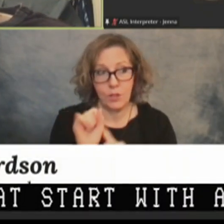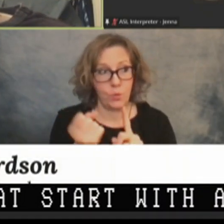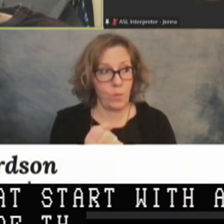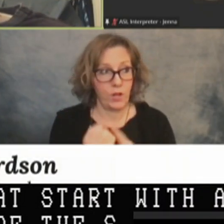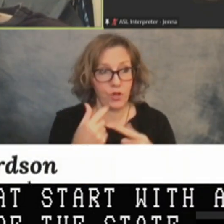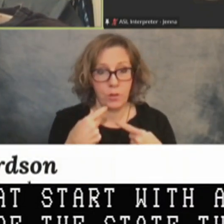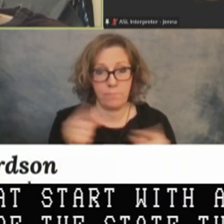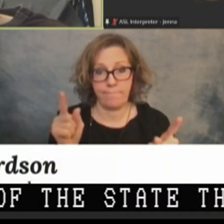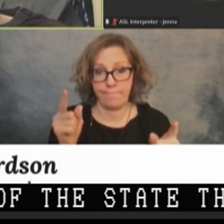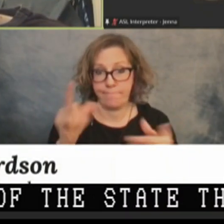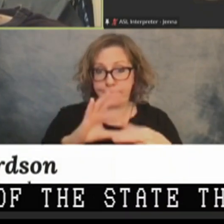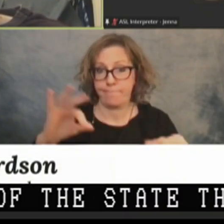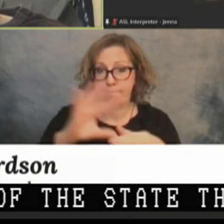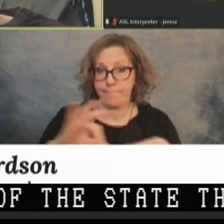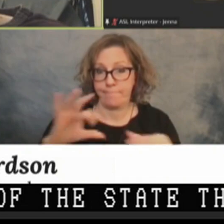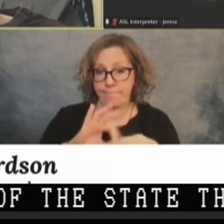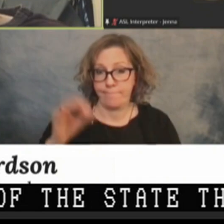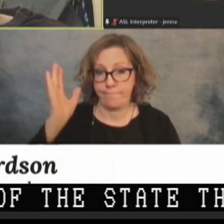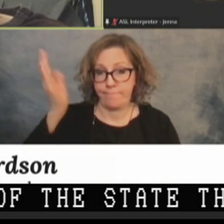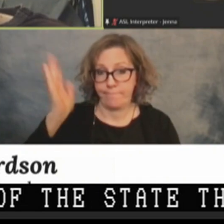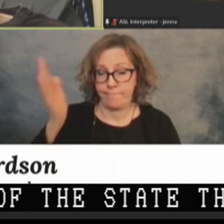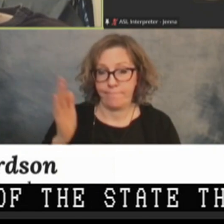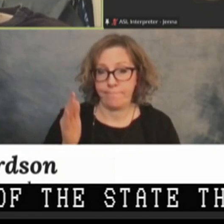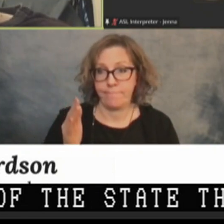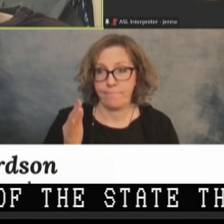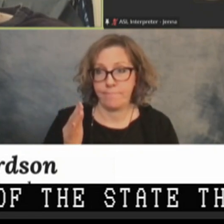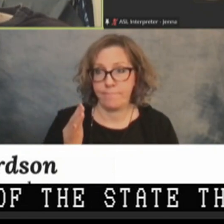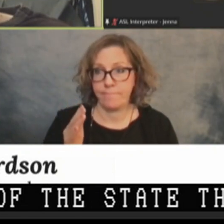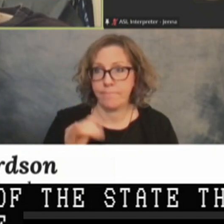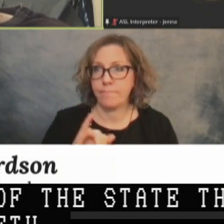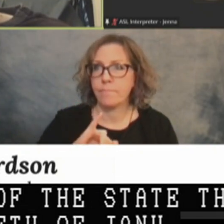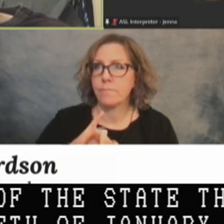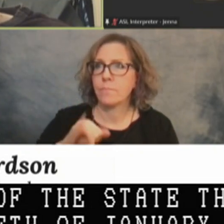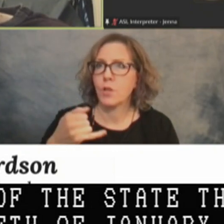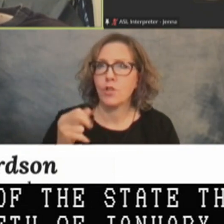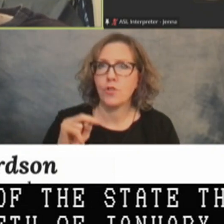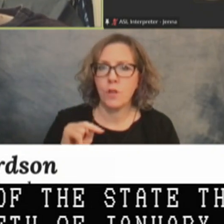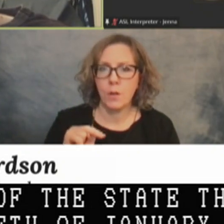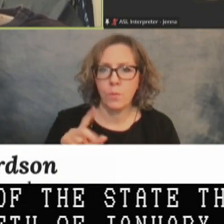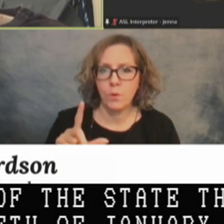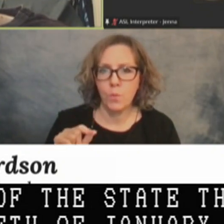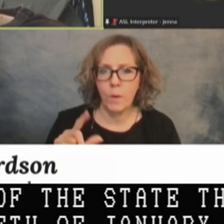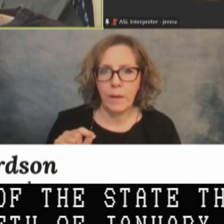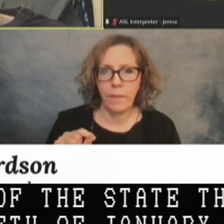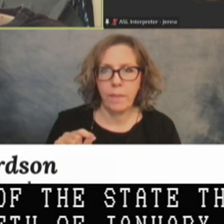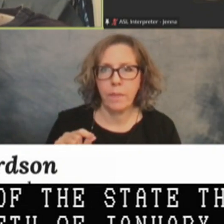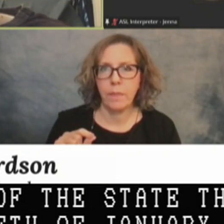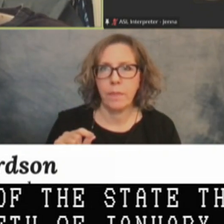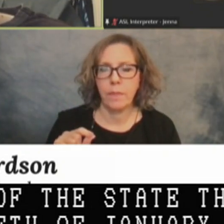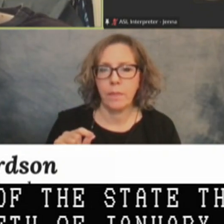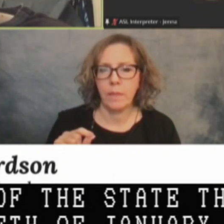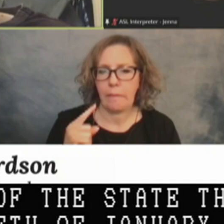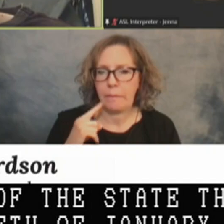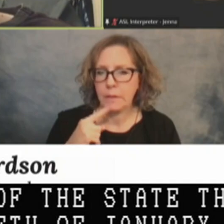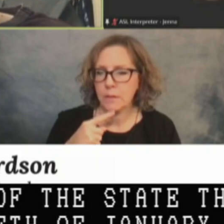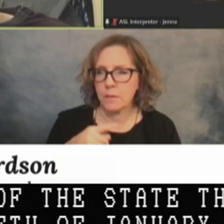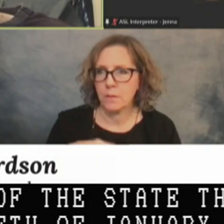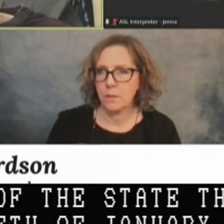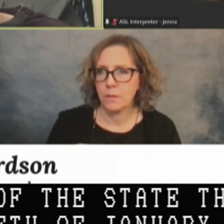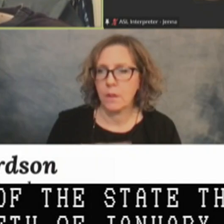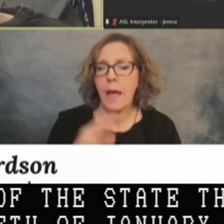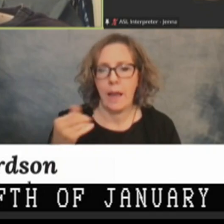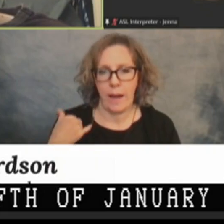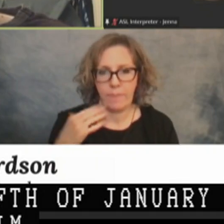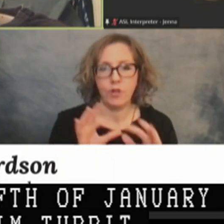at and we do have interpreters, so please go ahead, interpreters for the deaf